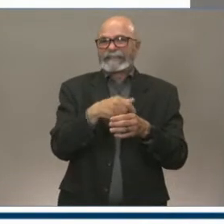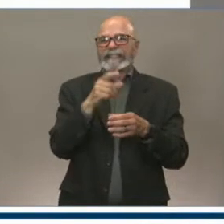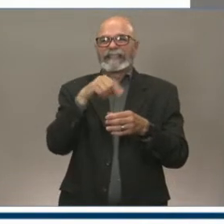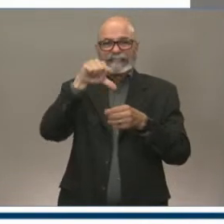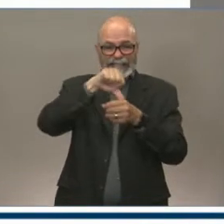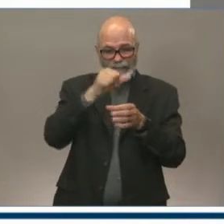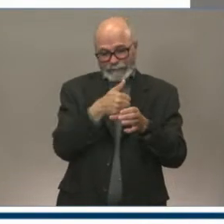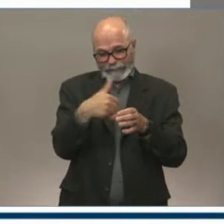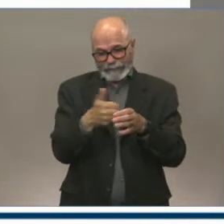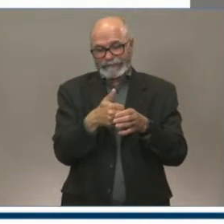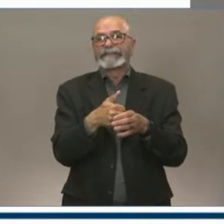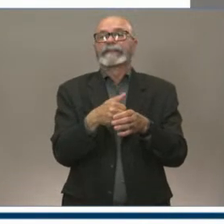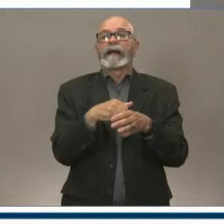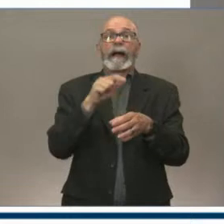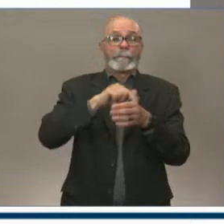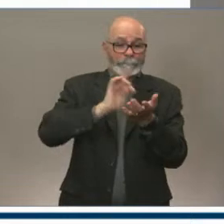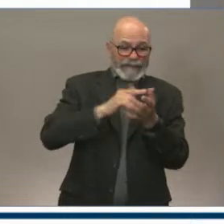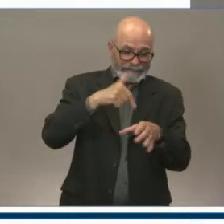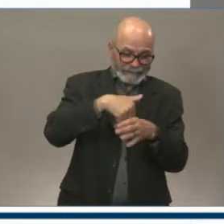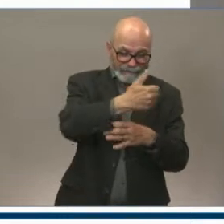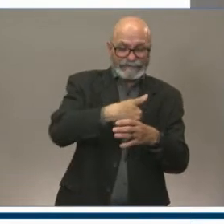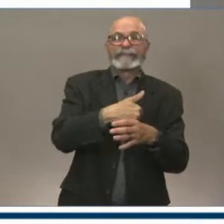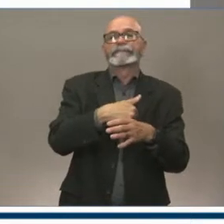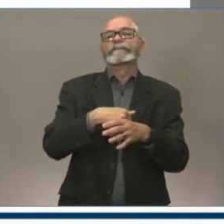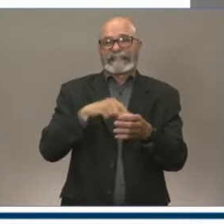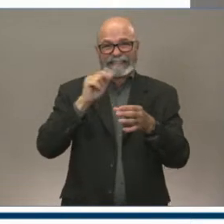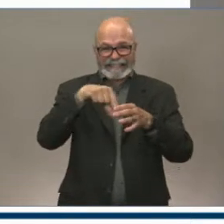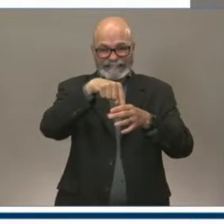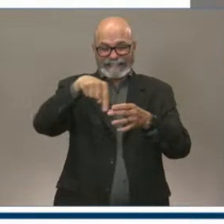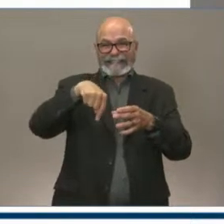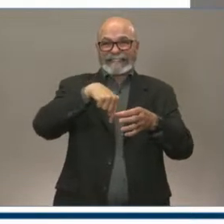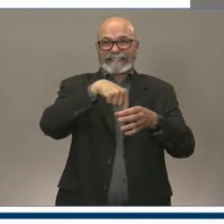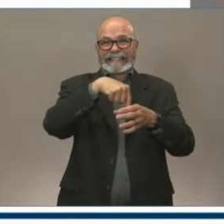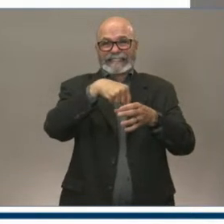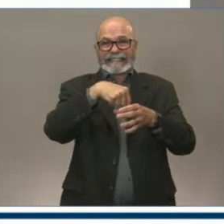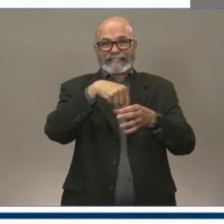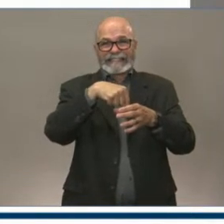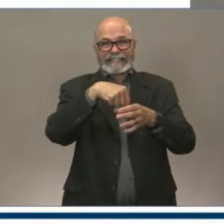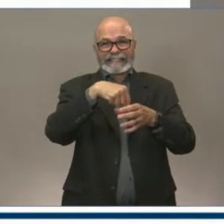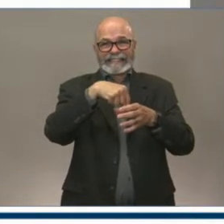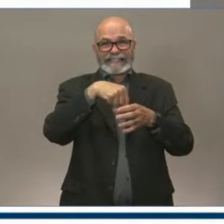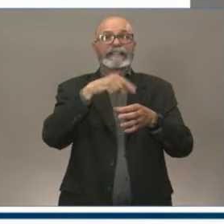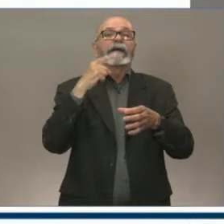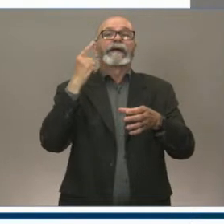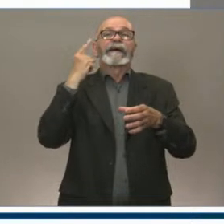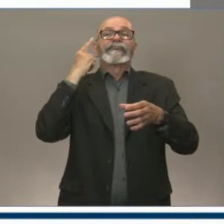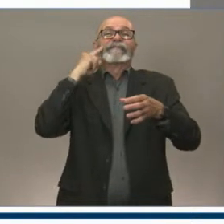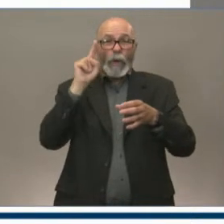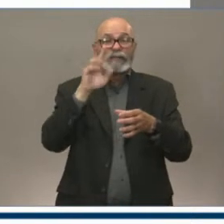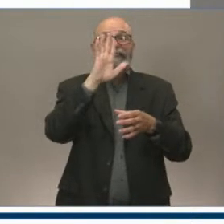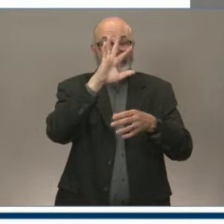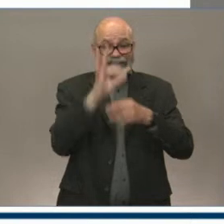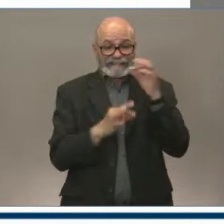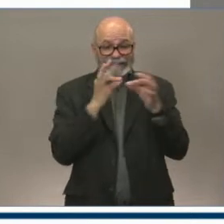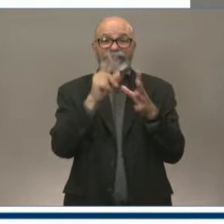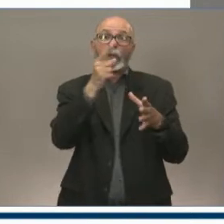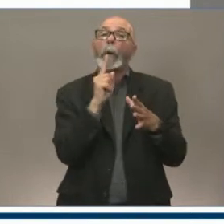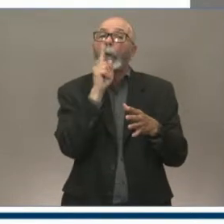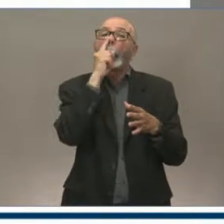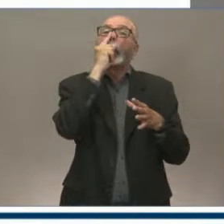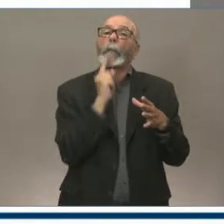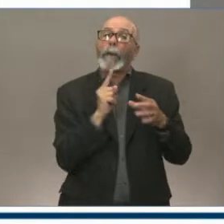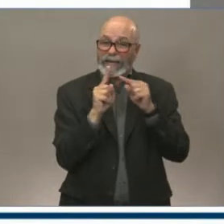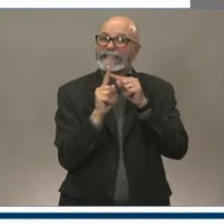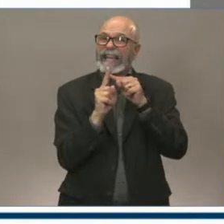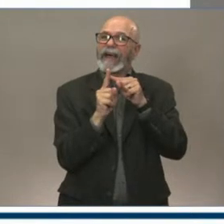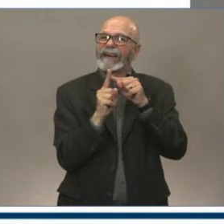and medication. For the purposes of testing and vaccination, you can consider community more broadly. As the